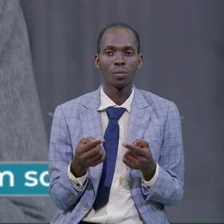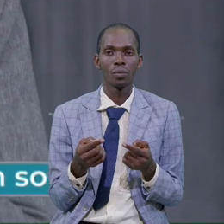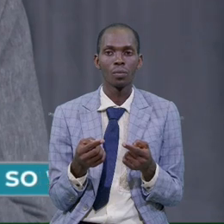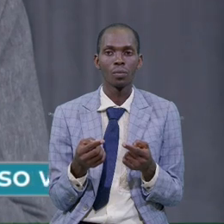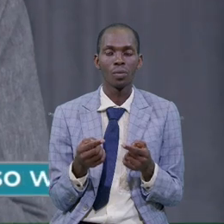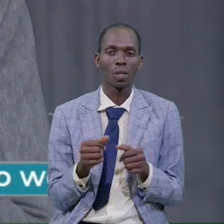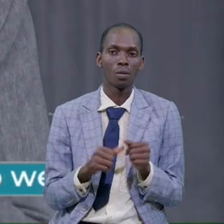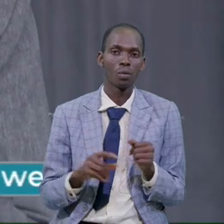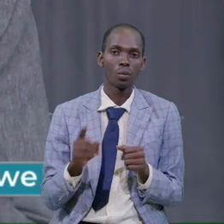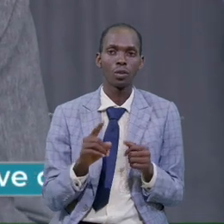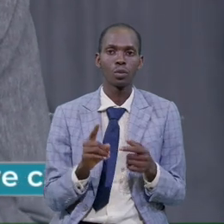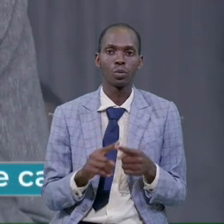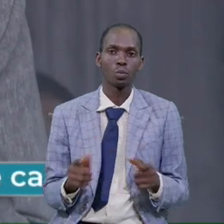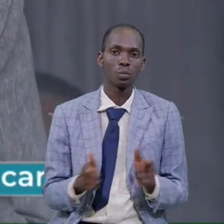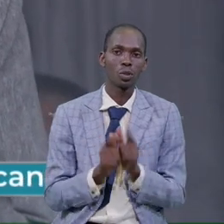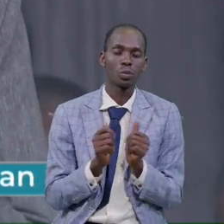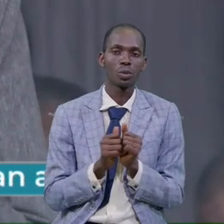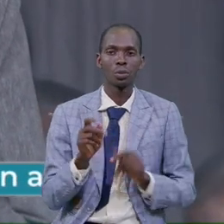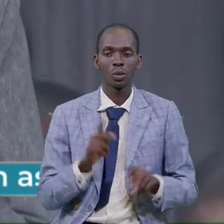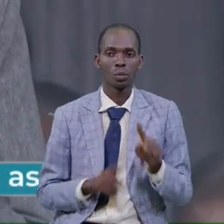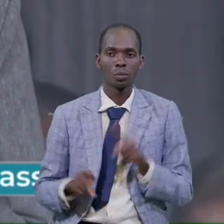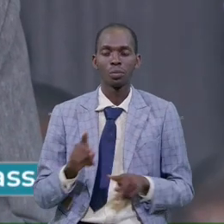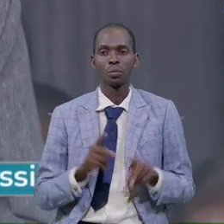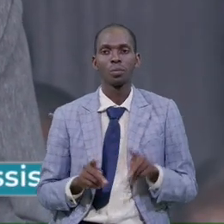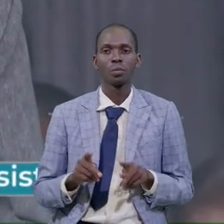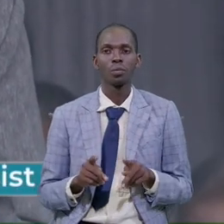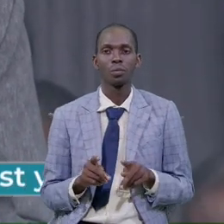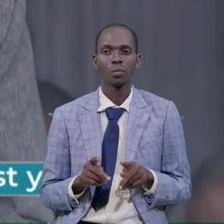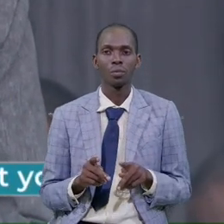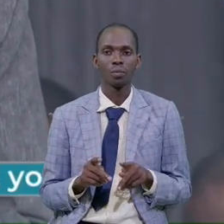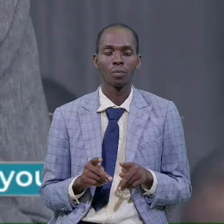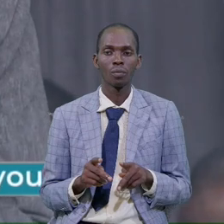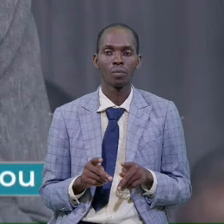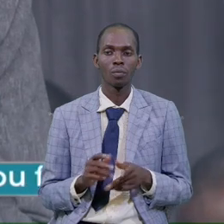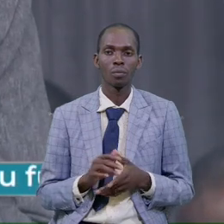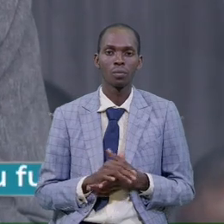Let them join what you are doing. You should not do their own thing.